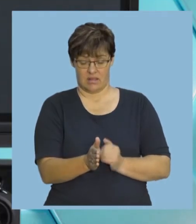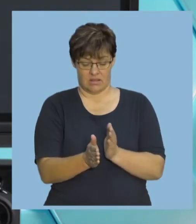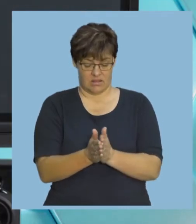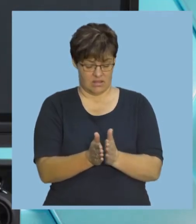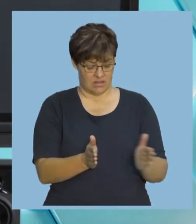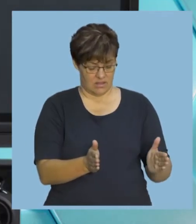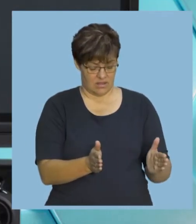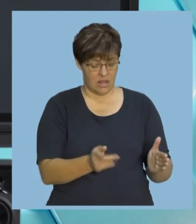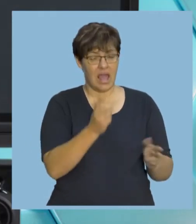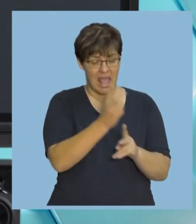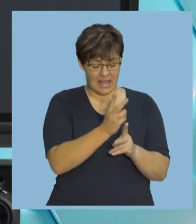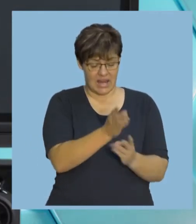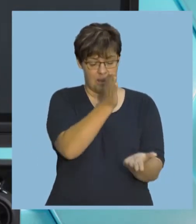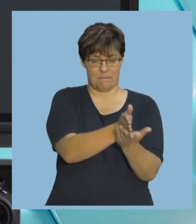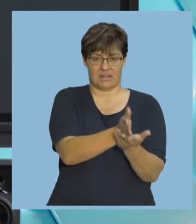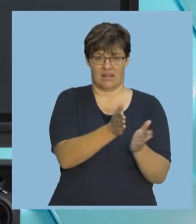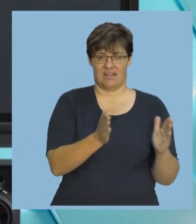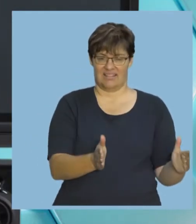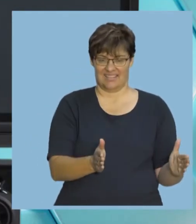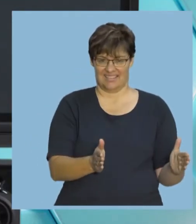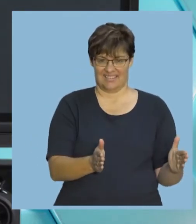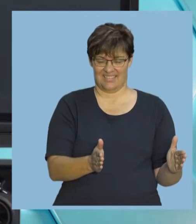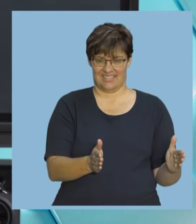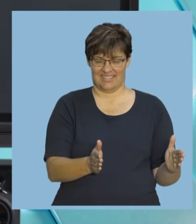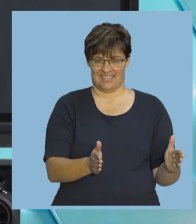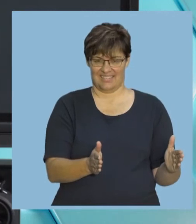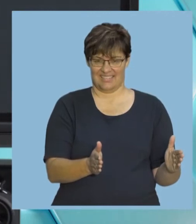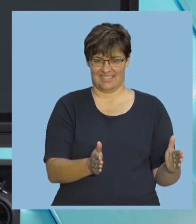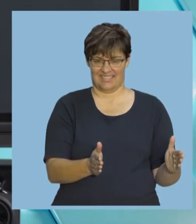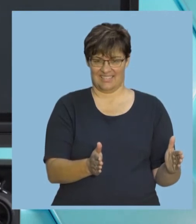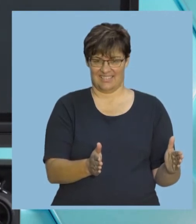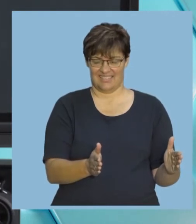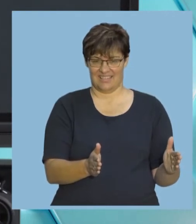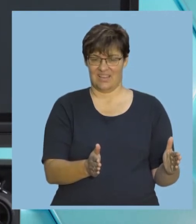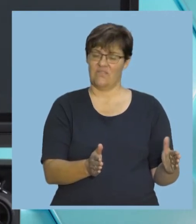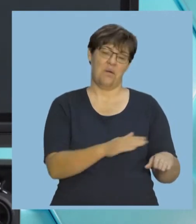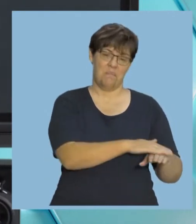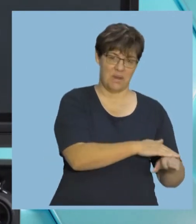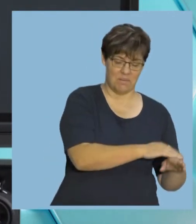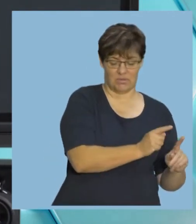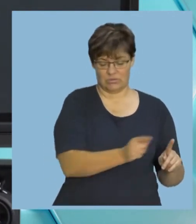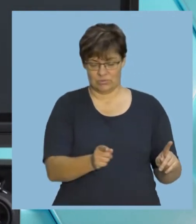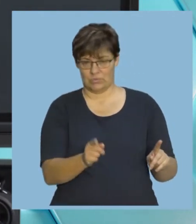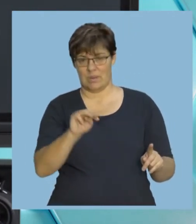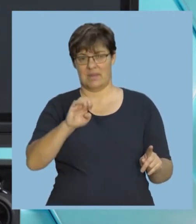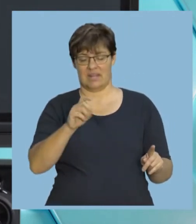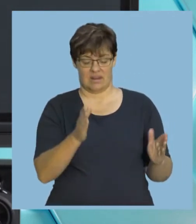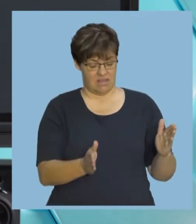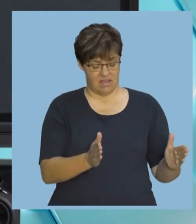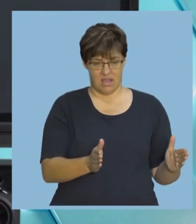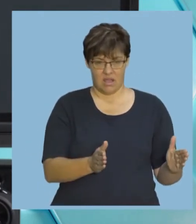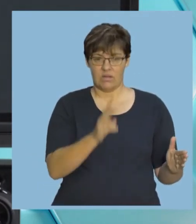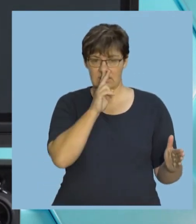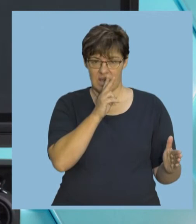value, find another median. The middle, another middle. From median to the lowest value. If you see that, we